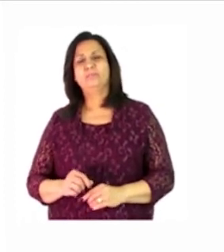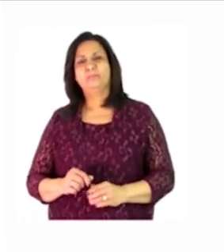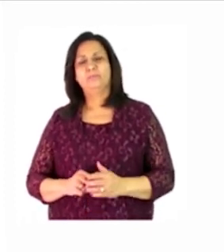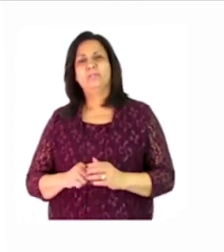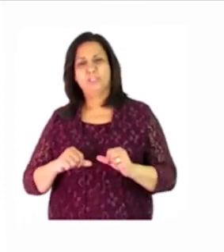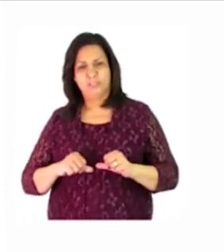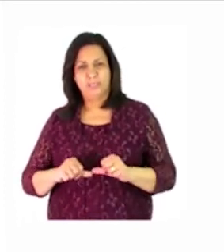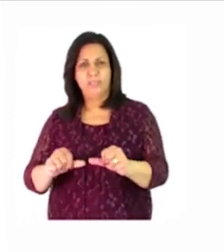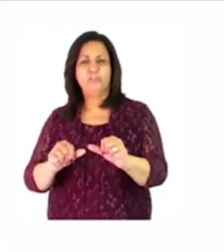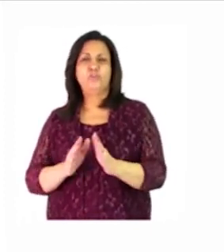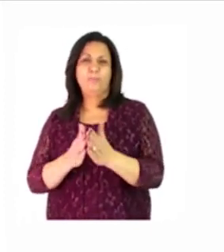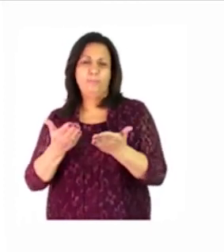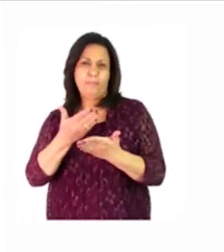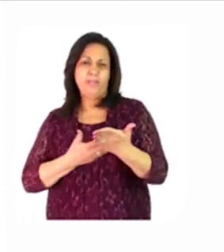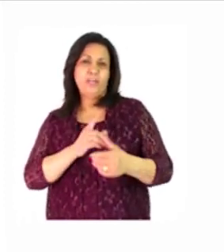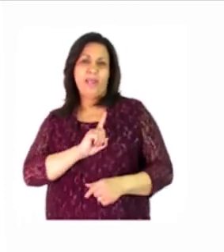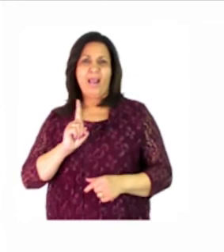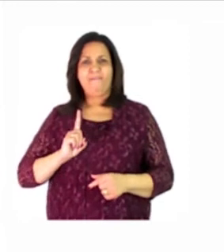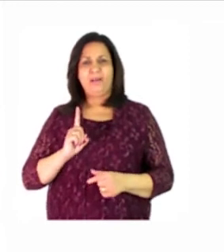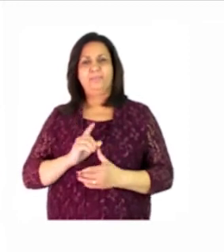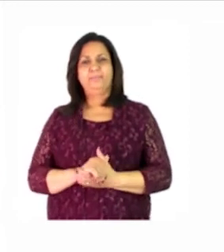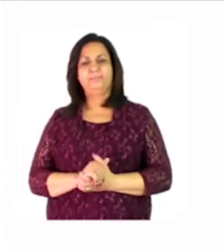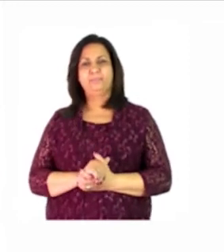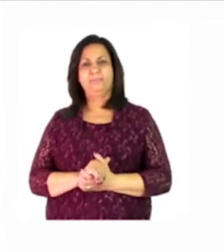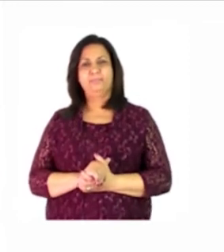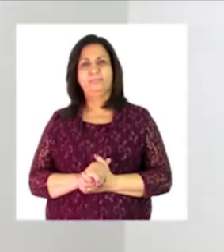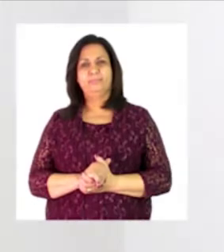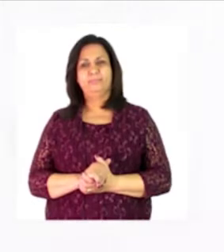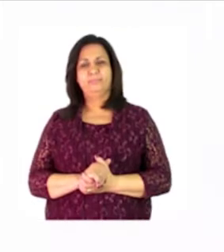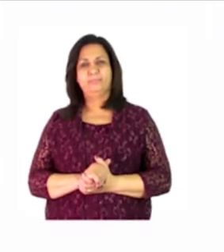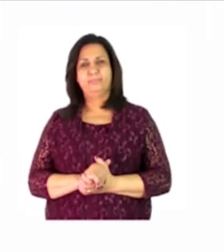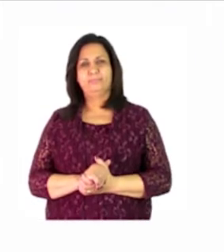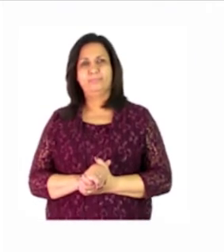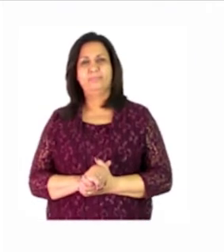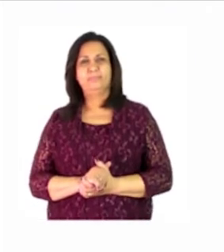on. Let's turn to page 11 of our booklet.